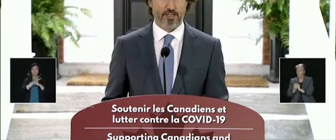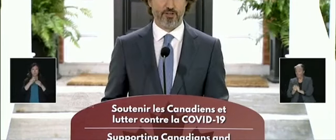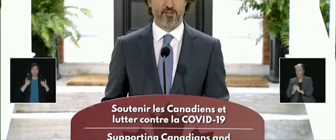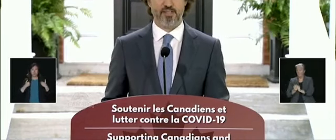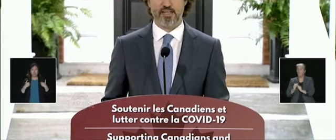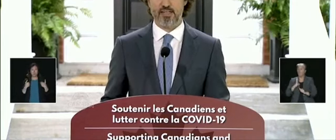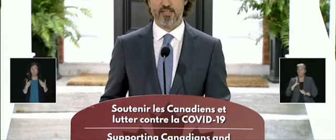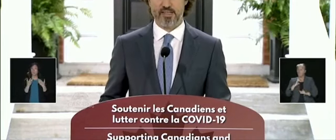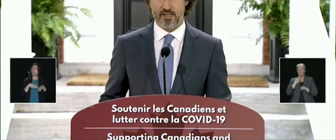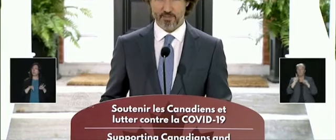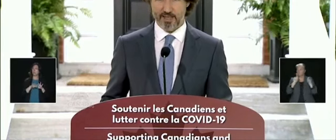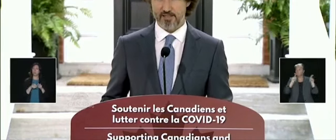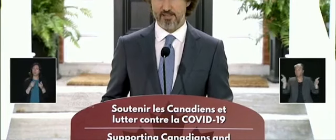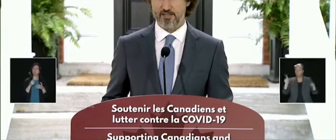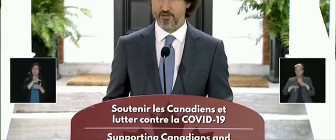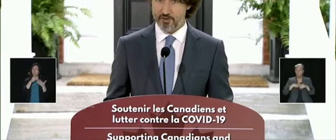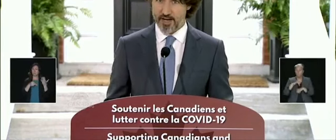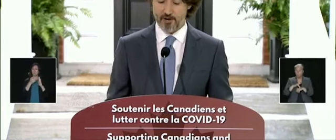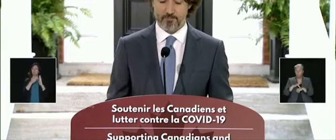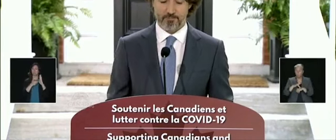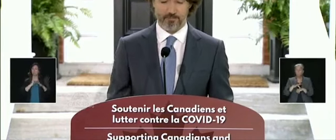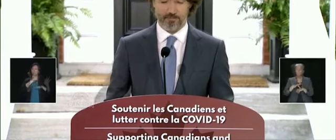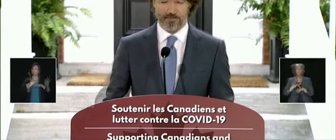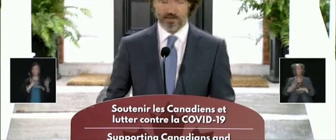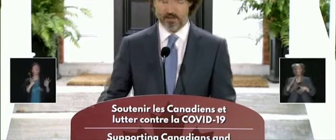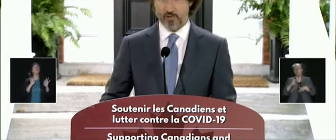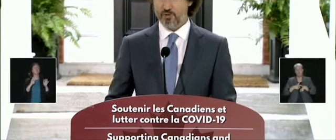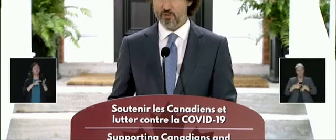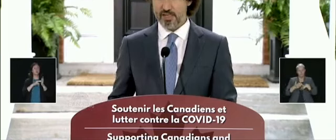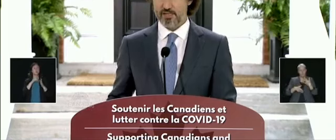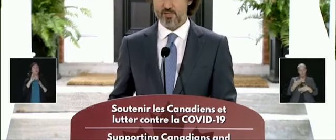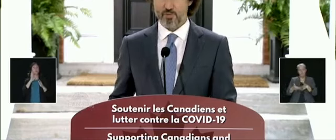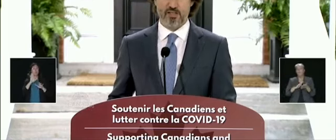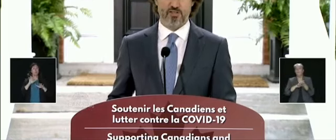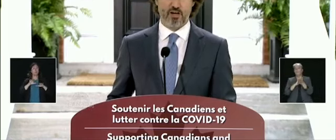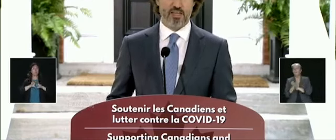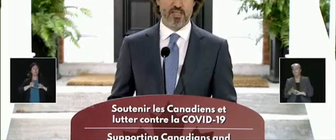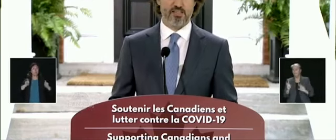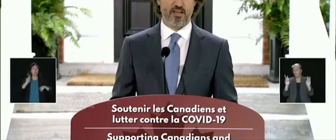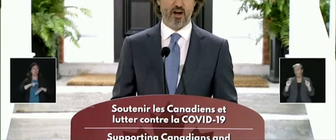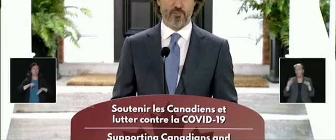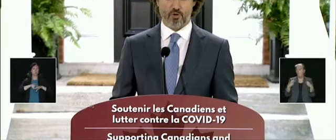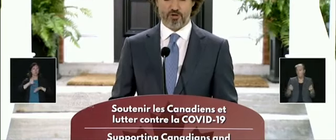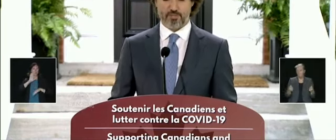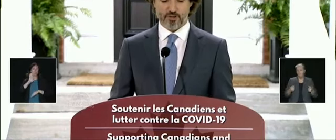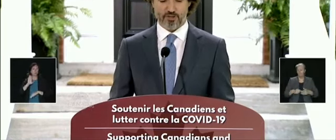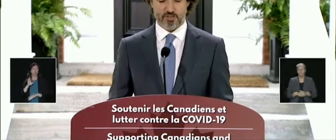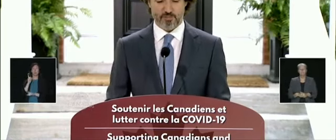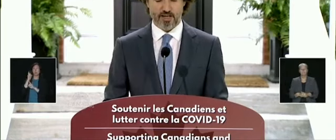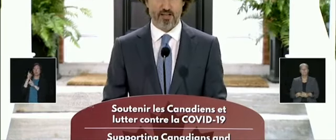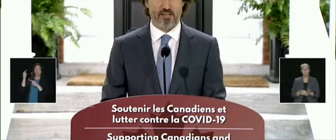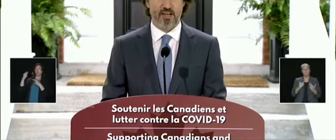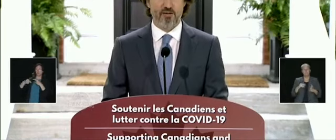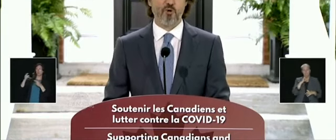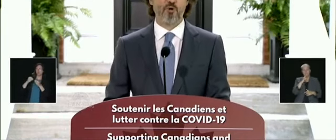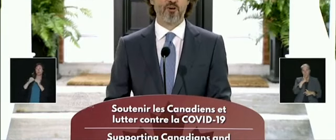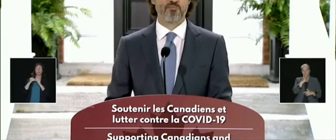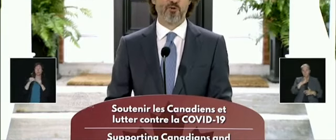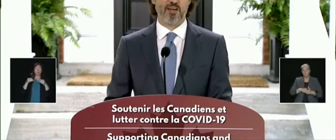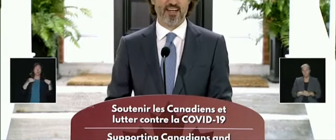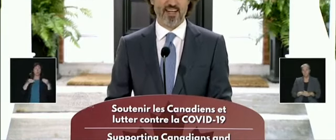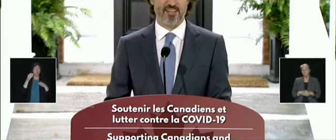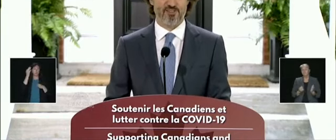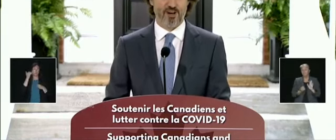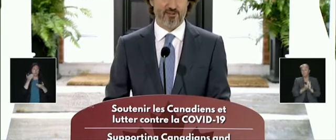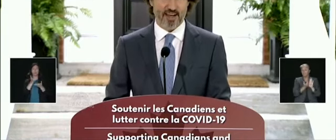important measures that need to stay in place for now. One of the reasons we can start easing our border measures is because more and